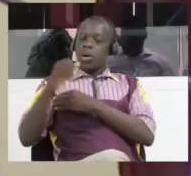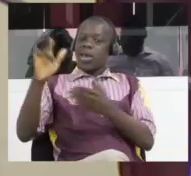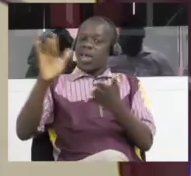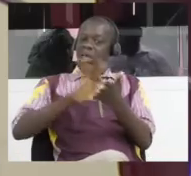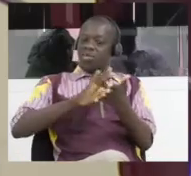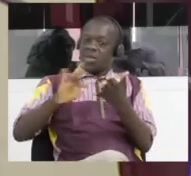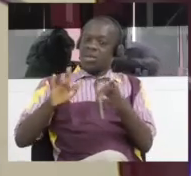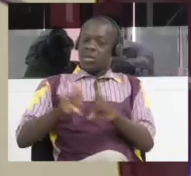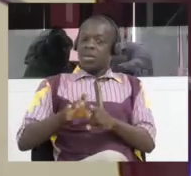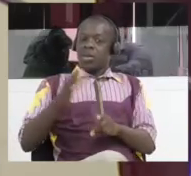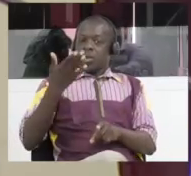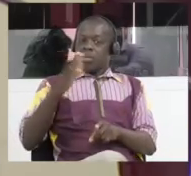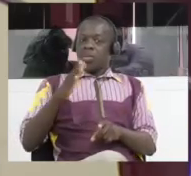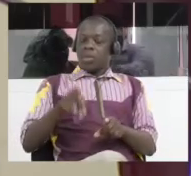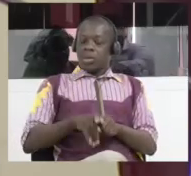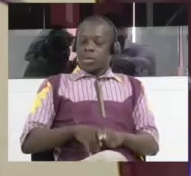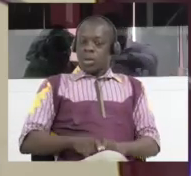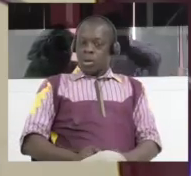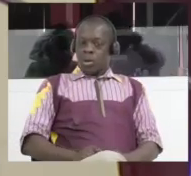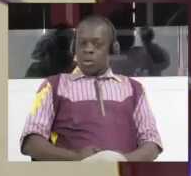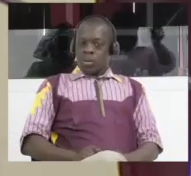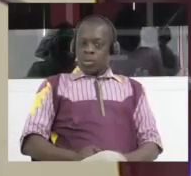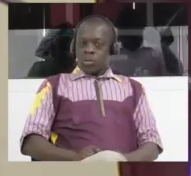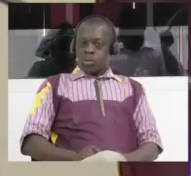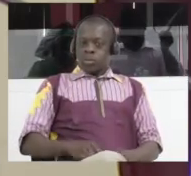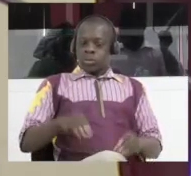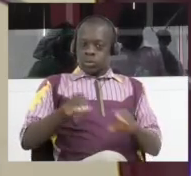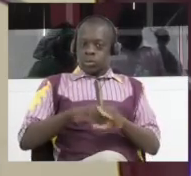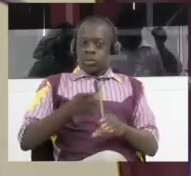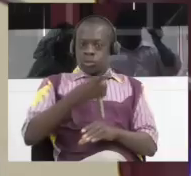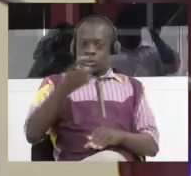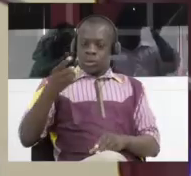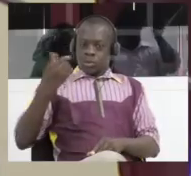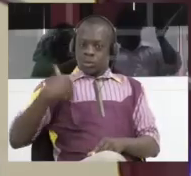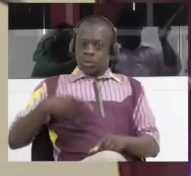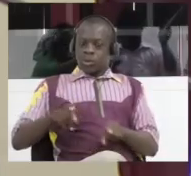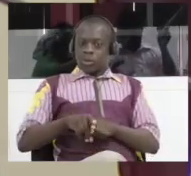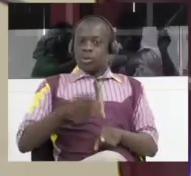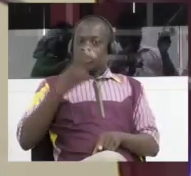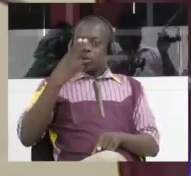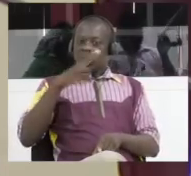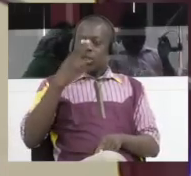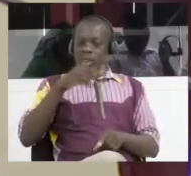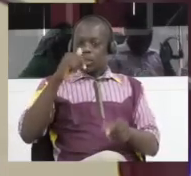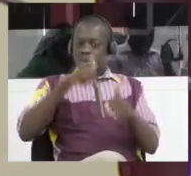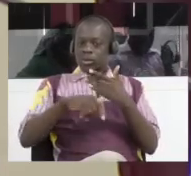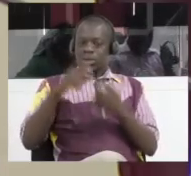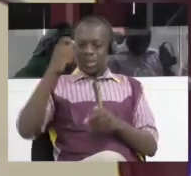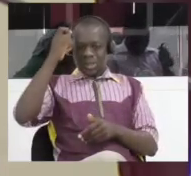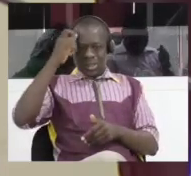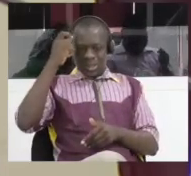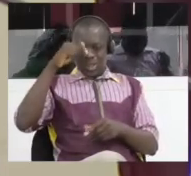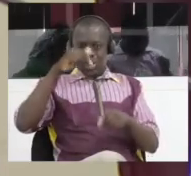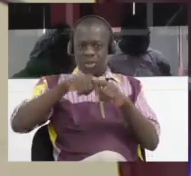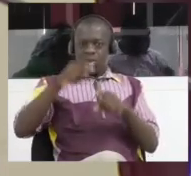of a power vacuum? This was perhaps what got you involved with them. Was there any struggle in your own mind how